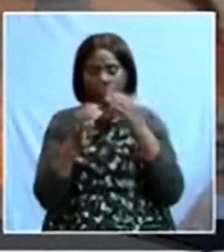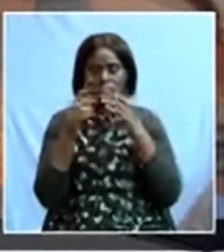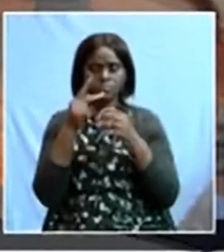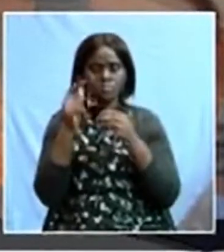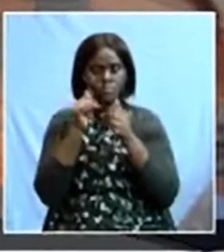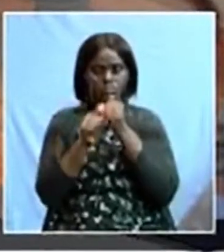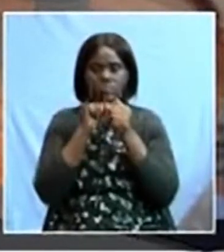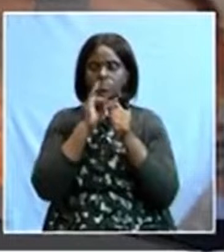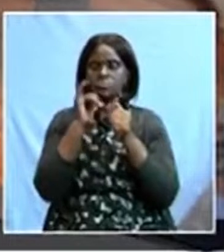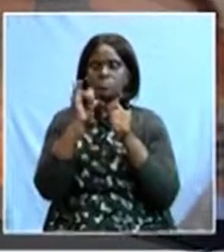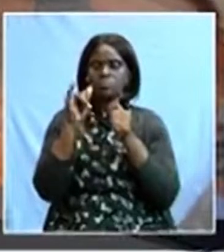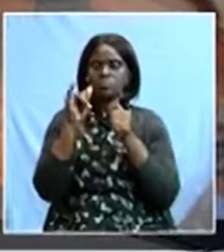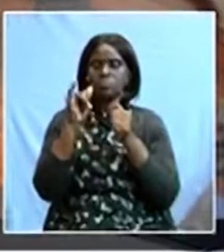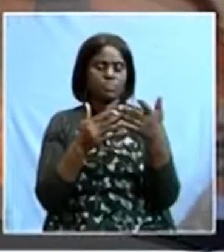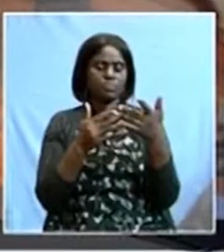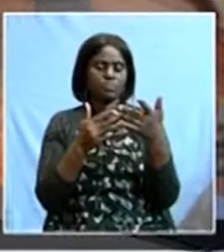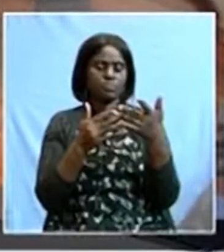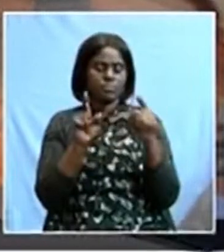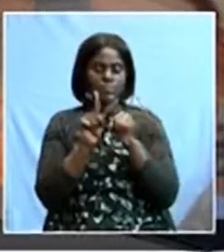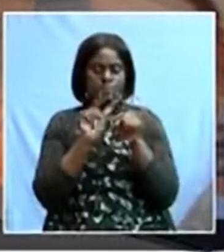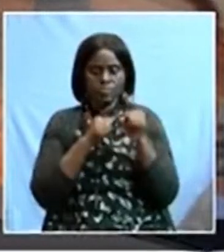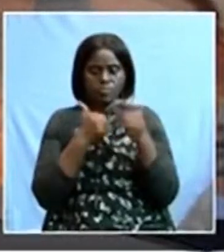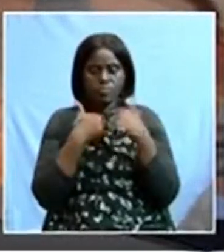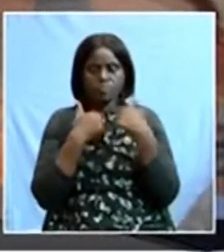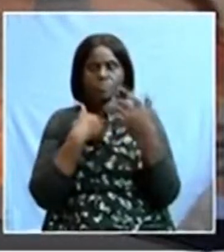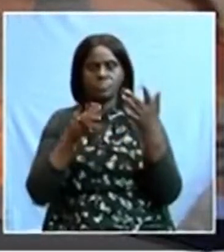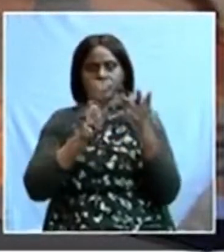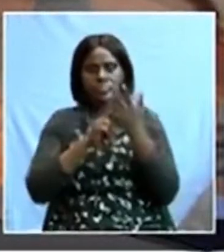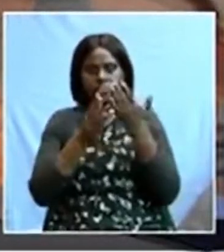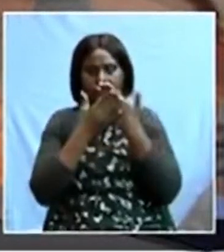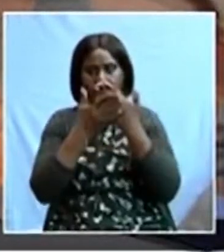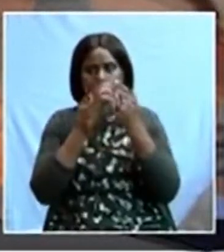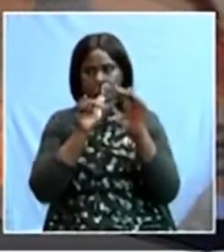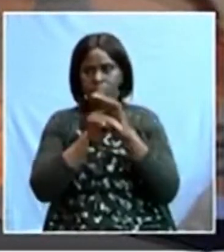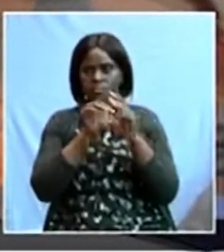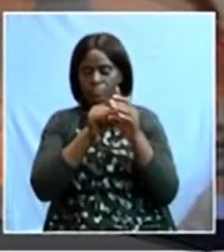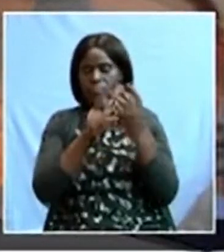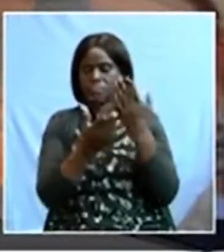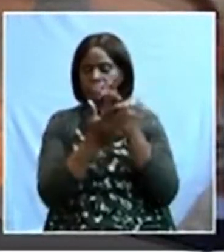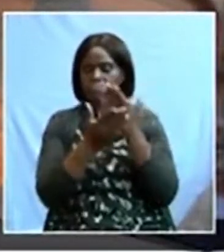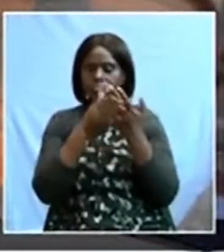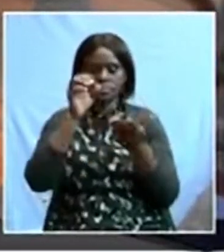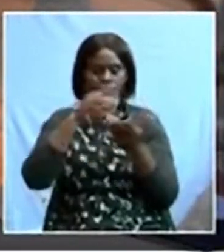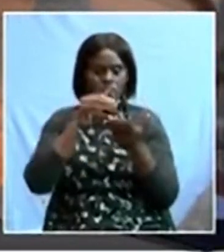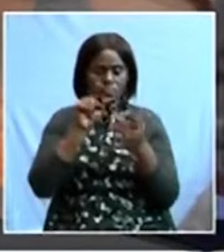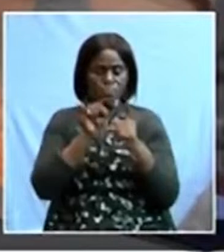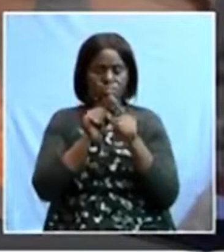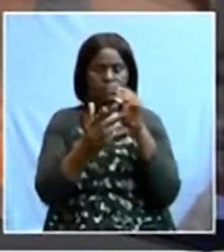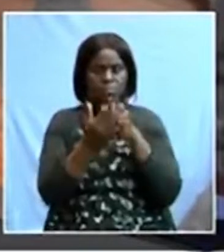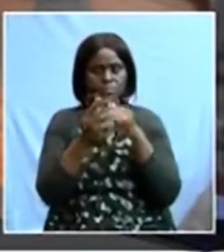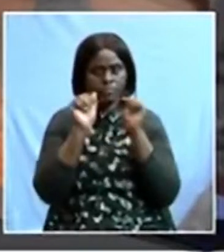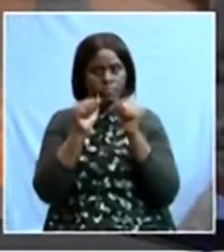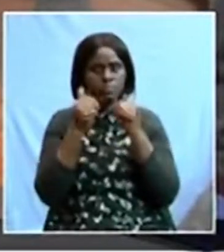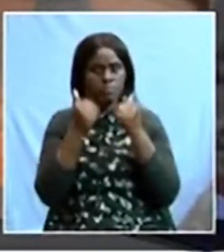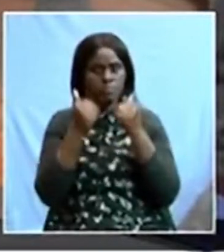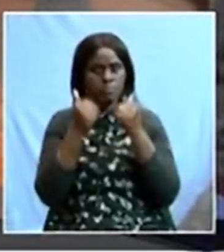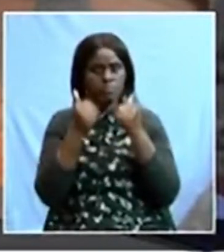that are not yet on title. We have since submitted as per attached copy, and you can